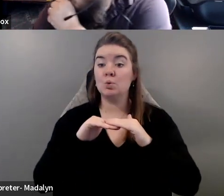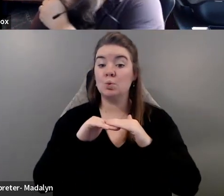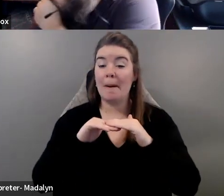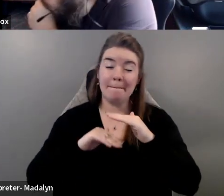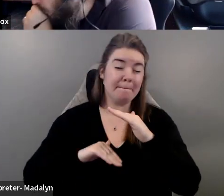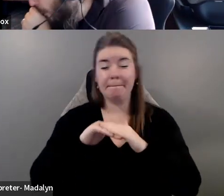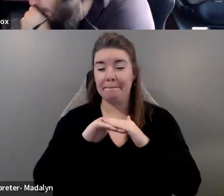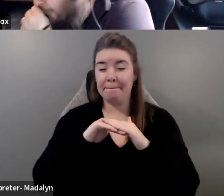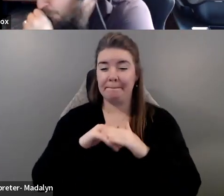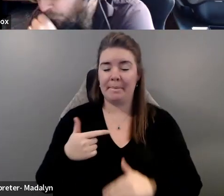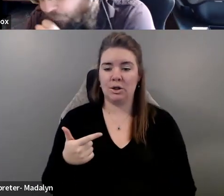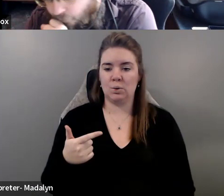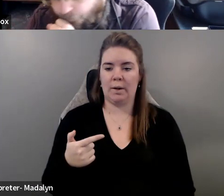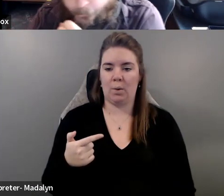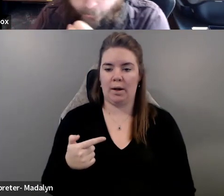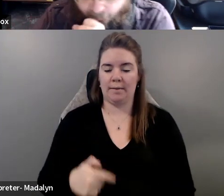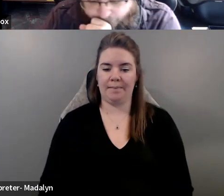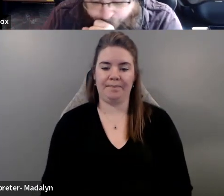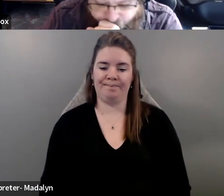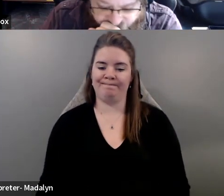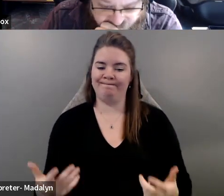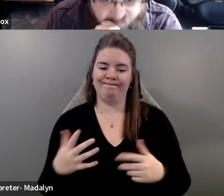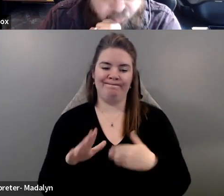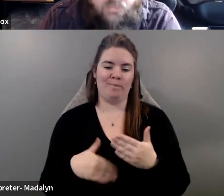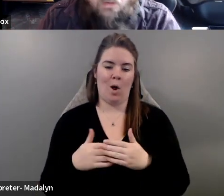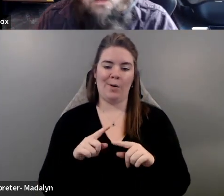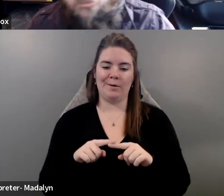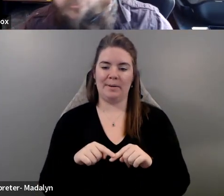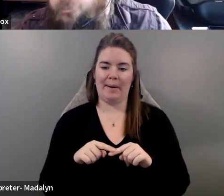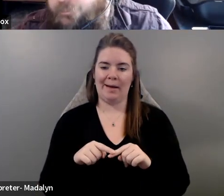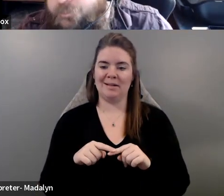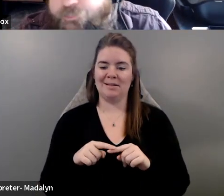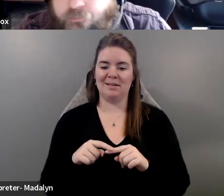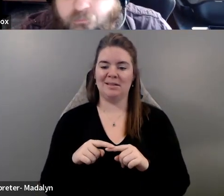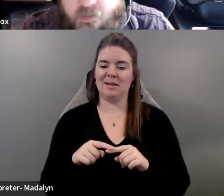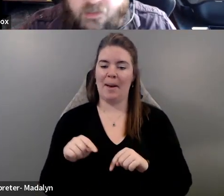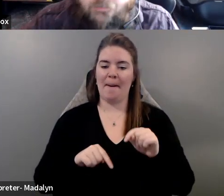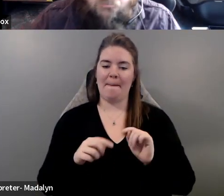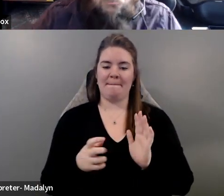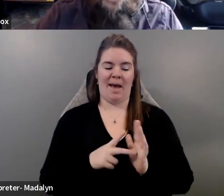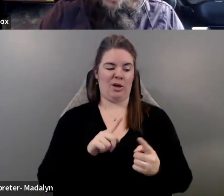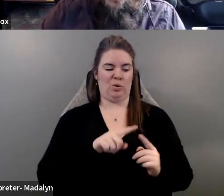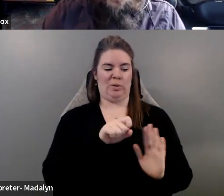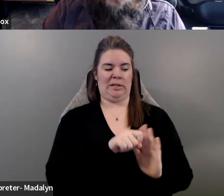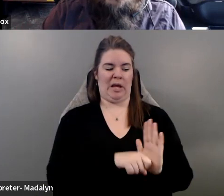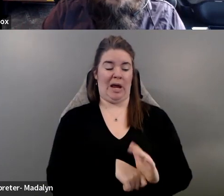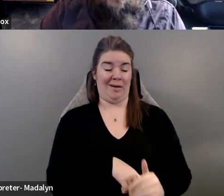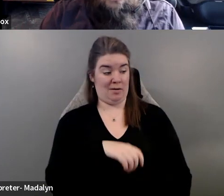21. So that all depends. Again, it goes back to the state. And I don't know if Tyler has something to add to